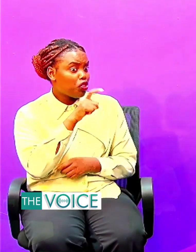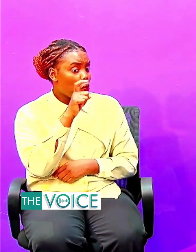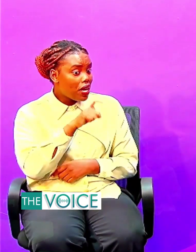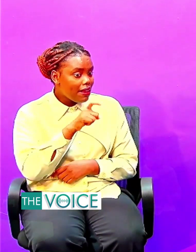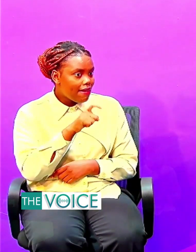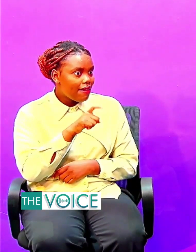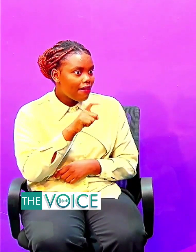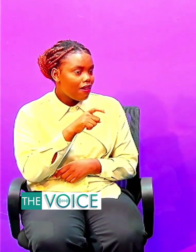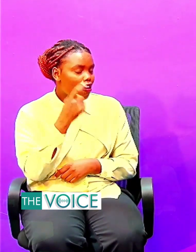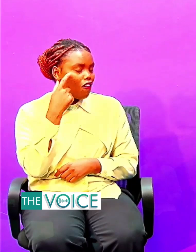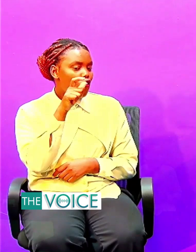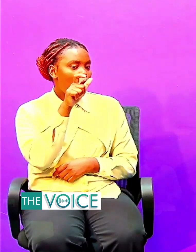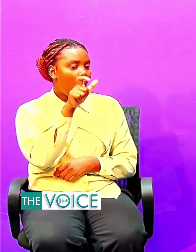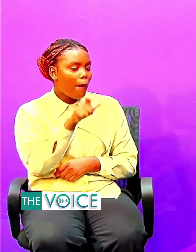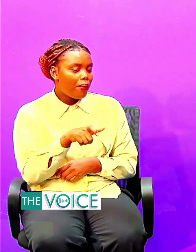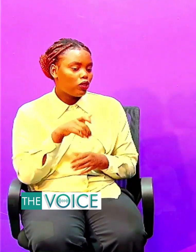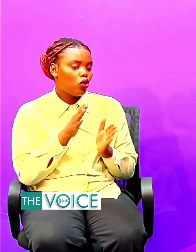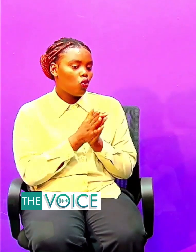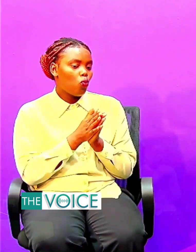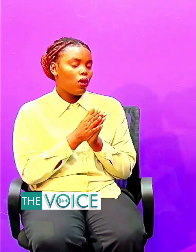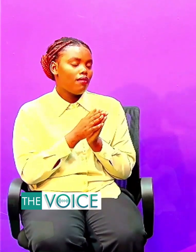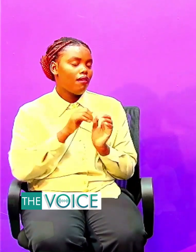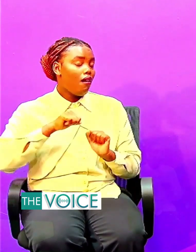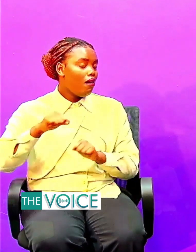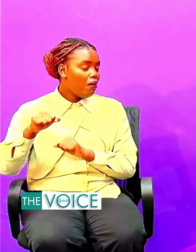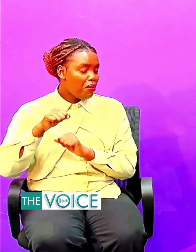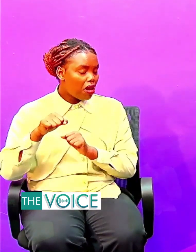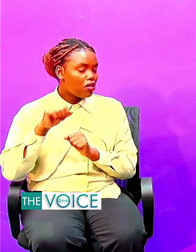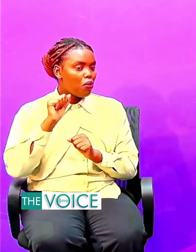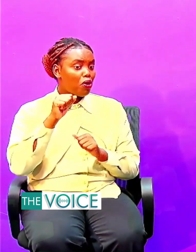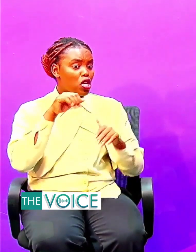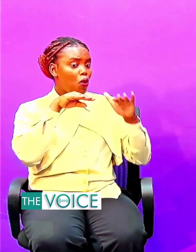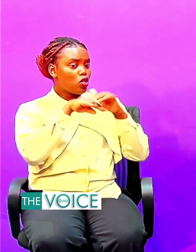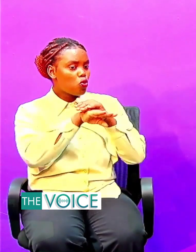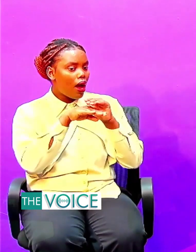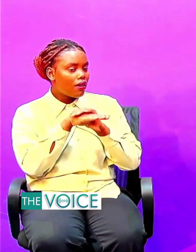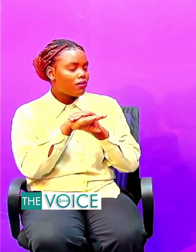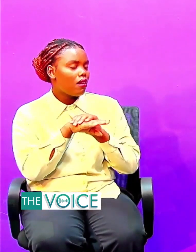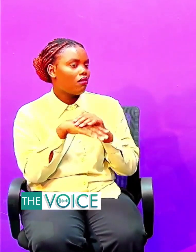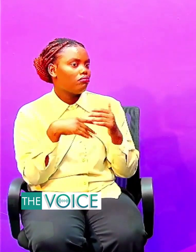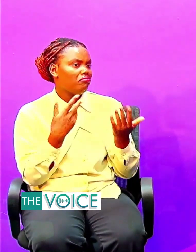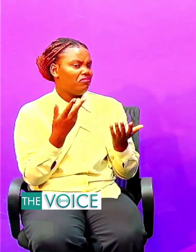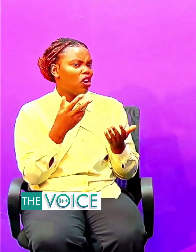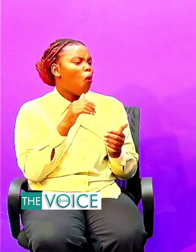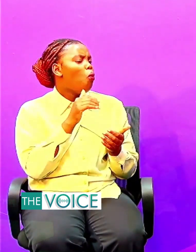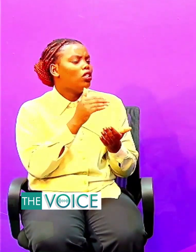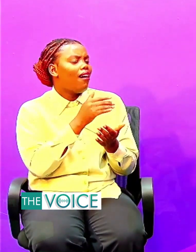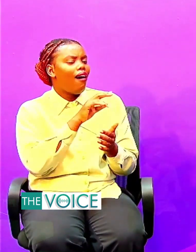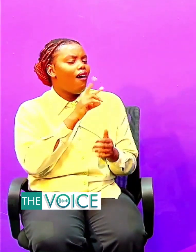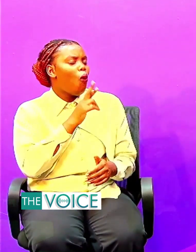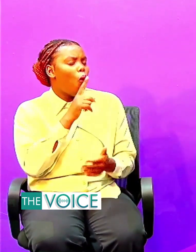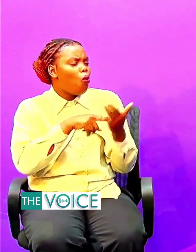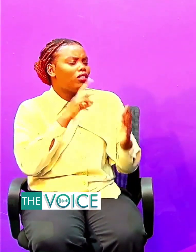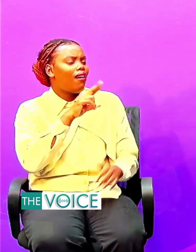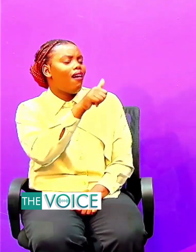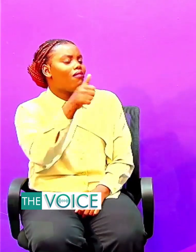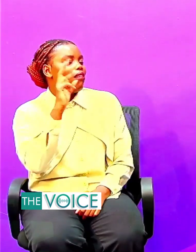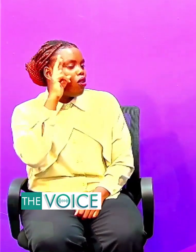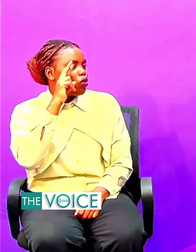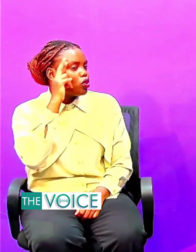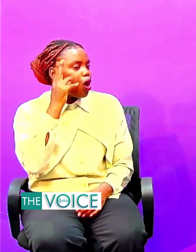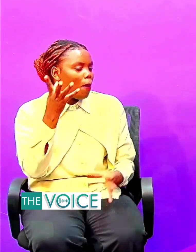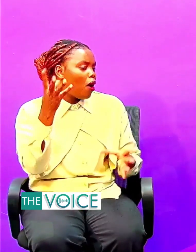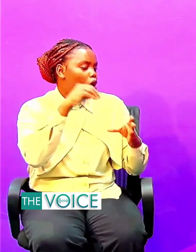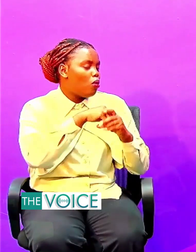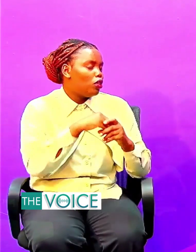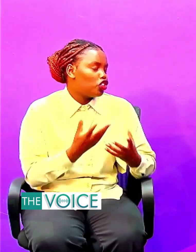accommodations that persons living with epilepsy need to be able to access